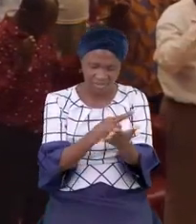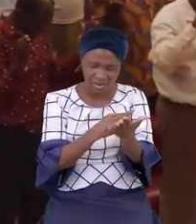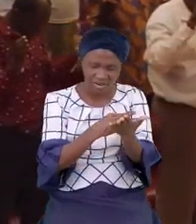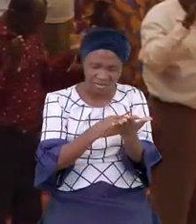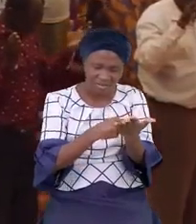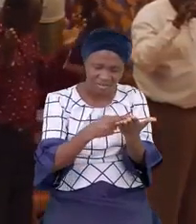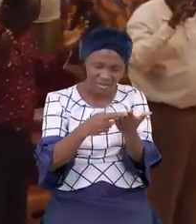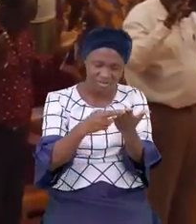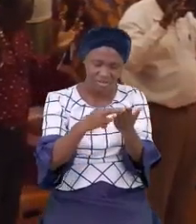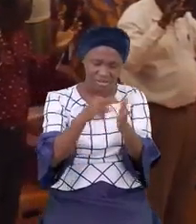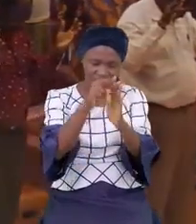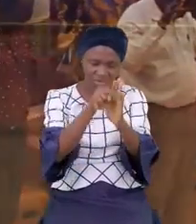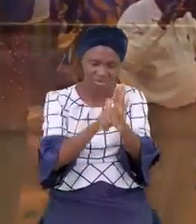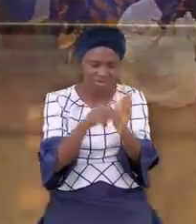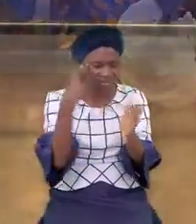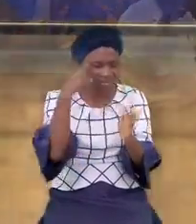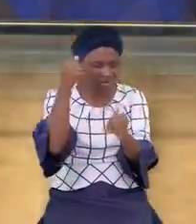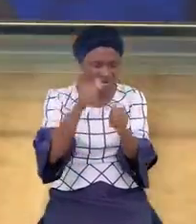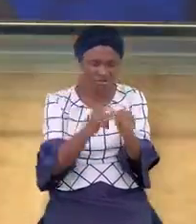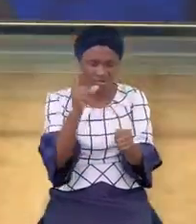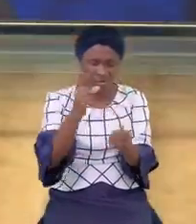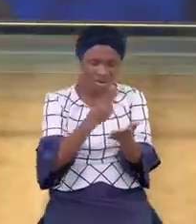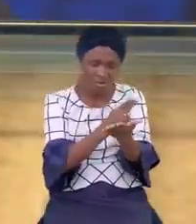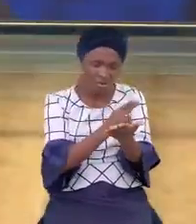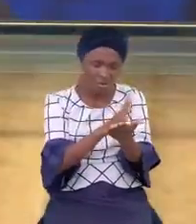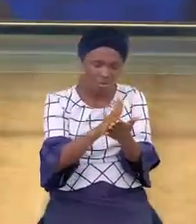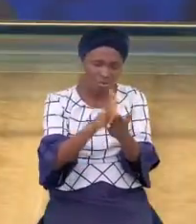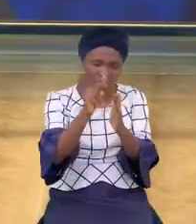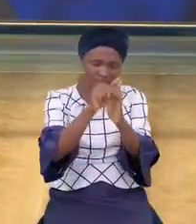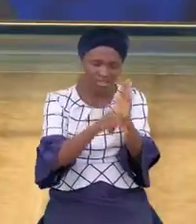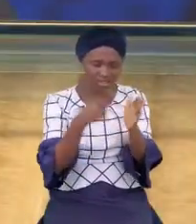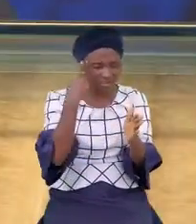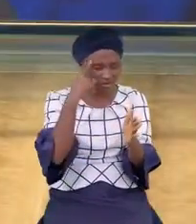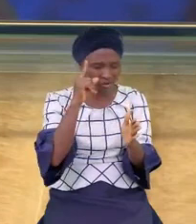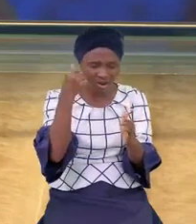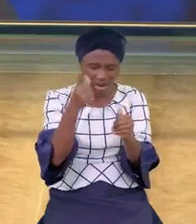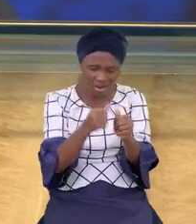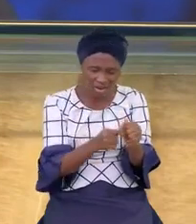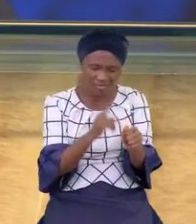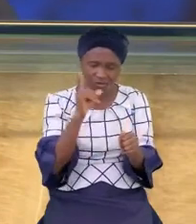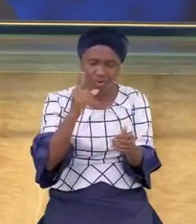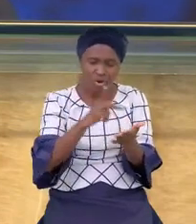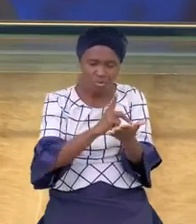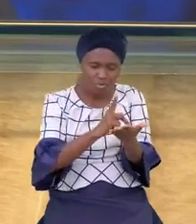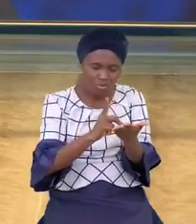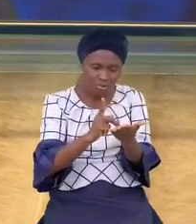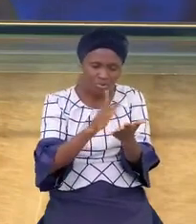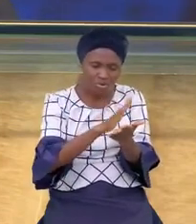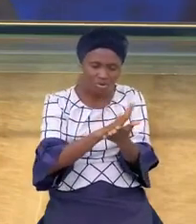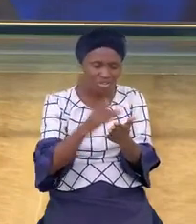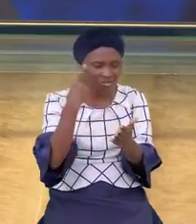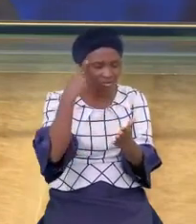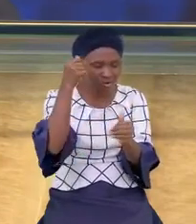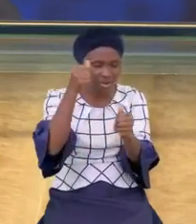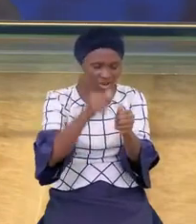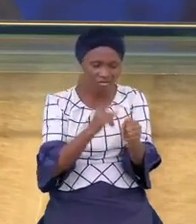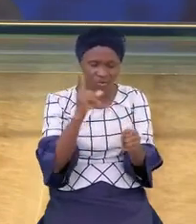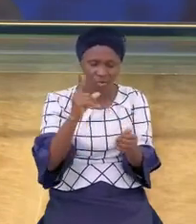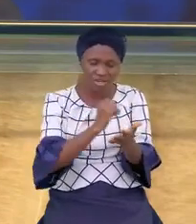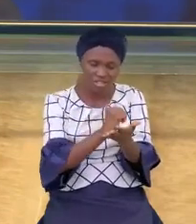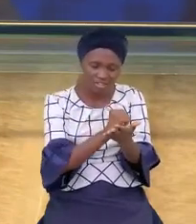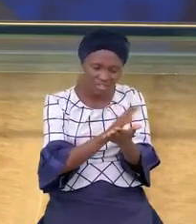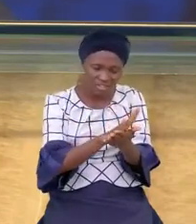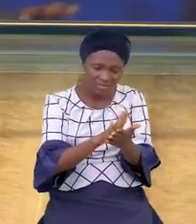Righteousness for everyone. Holiness for everyone. Purity for everyone. Sanctification